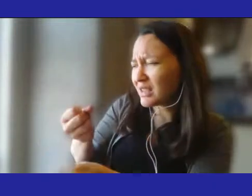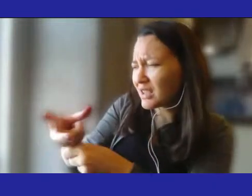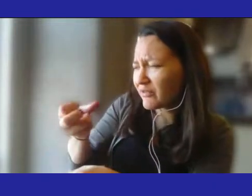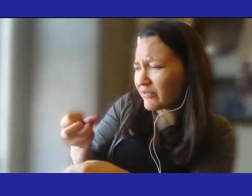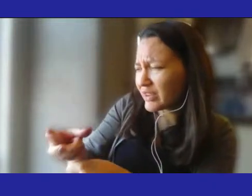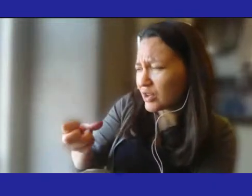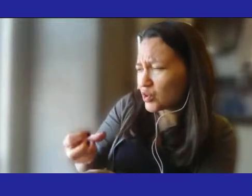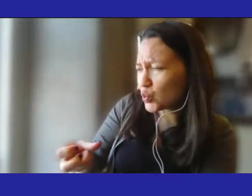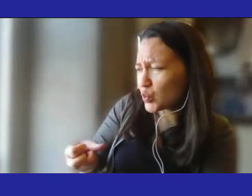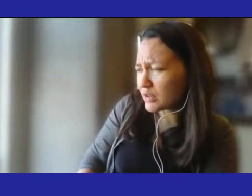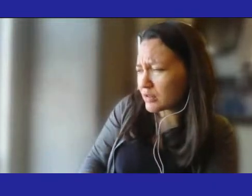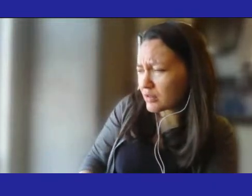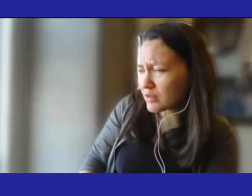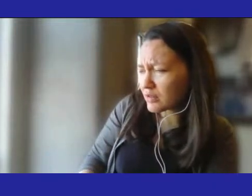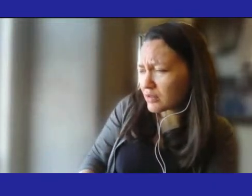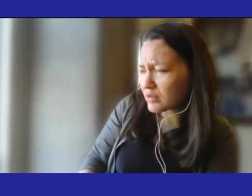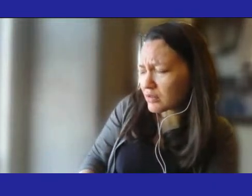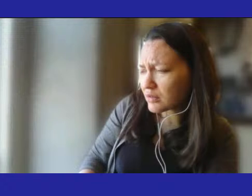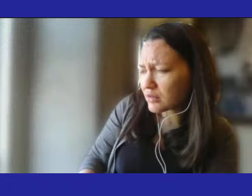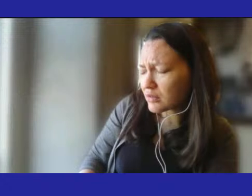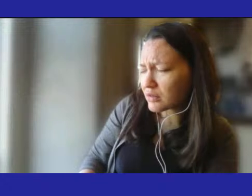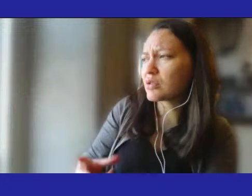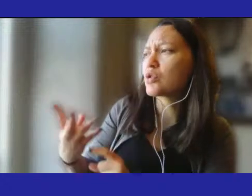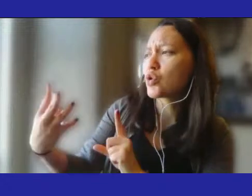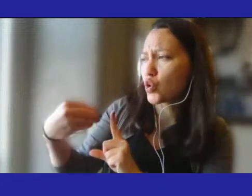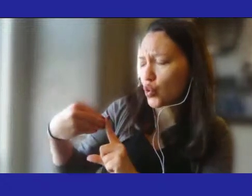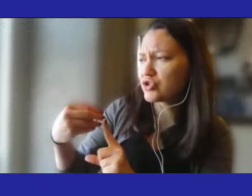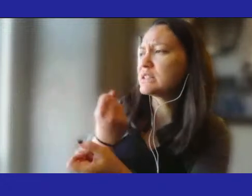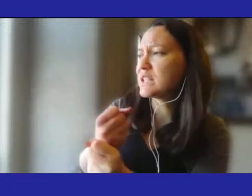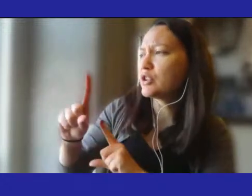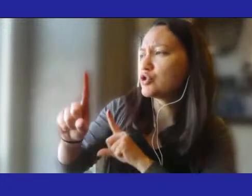Sally, the culture of safety survey. Yeah.